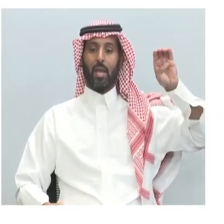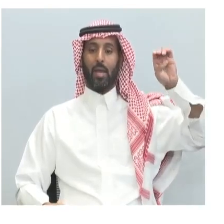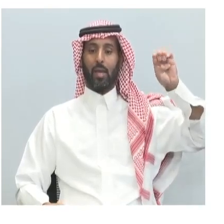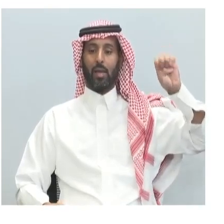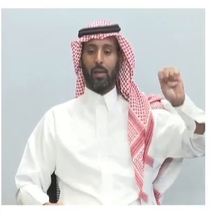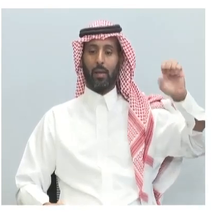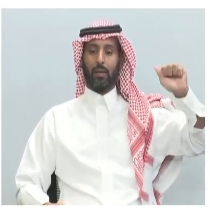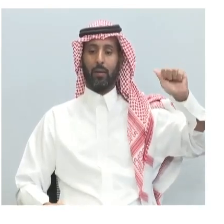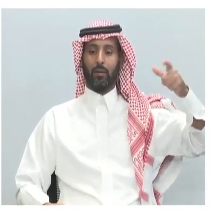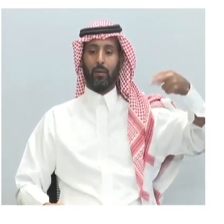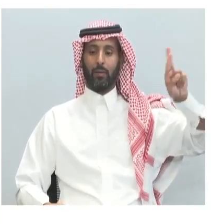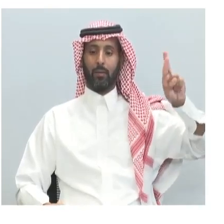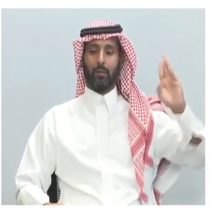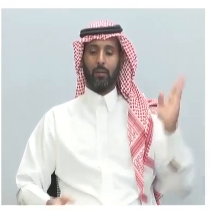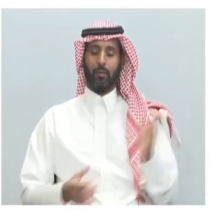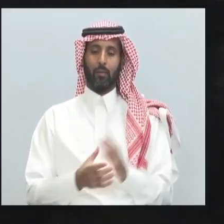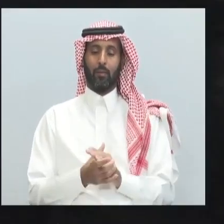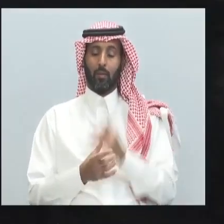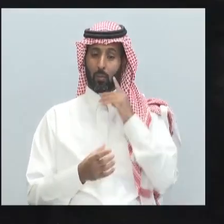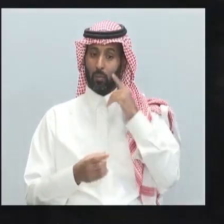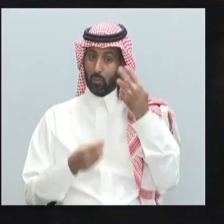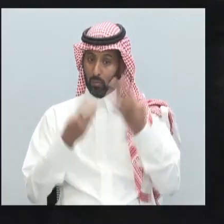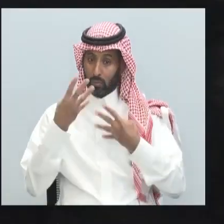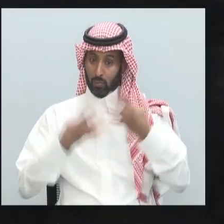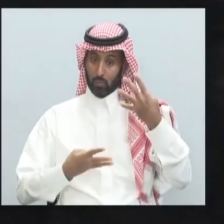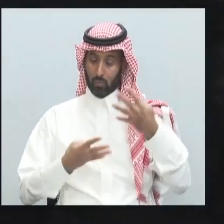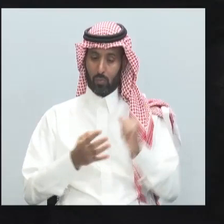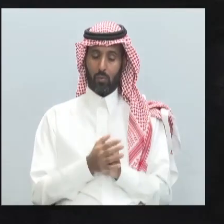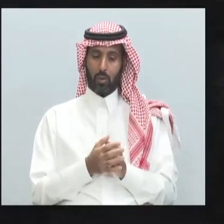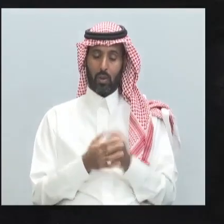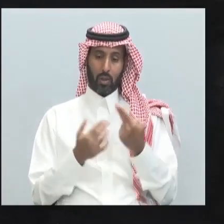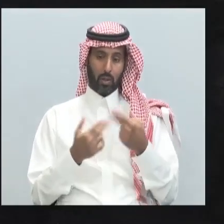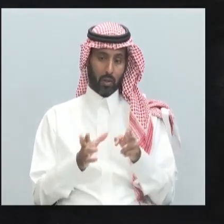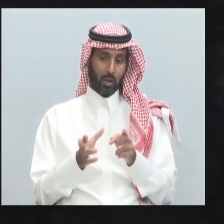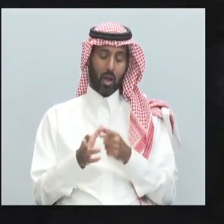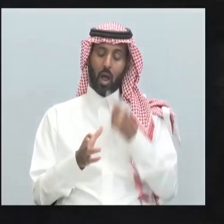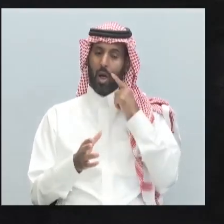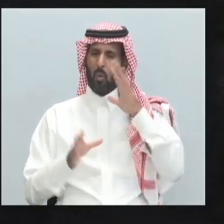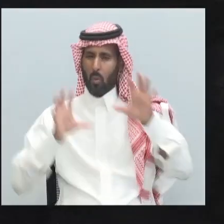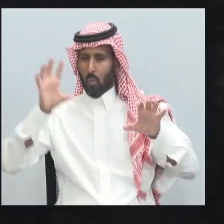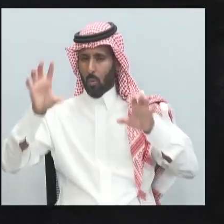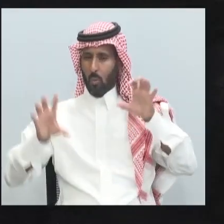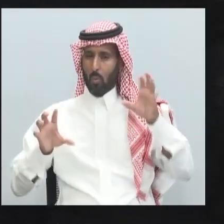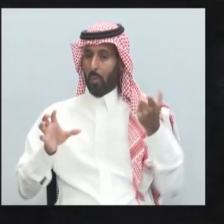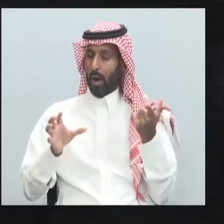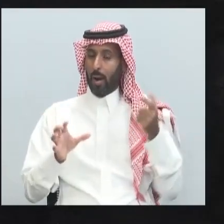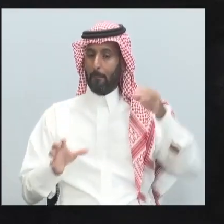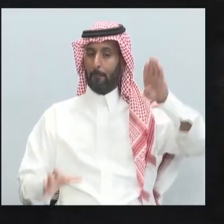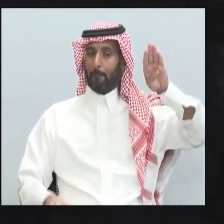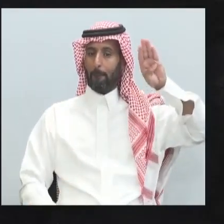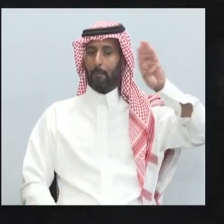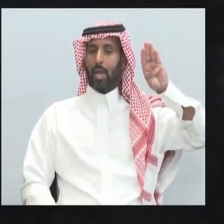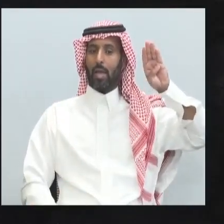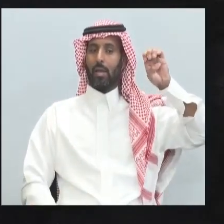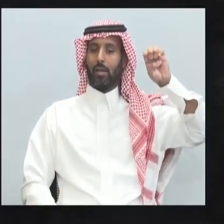bear, that's right. Now, let's match, okay? Let's start with bear. Where is bear?